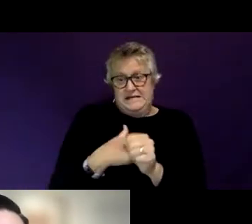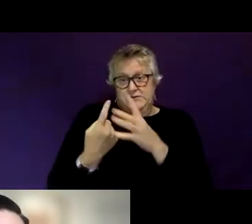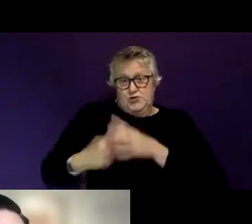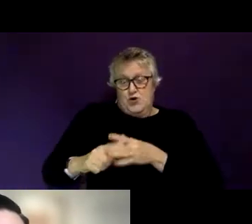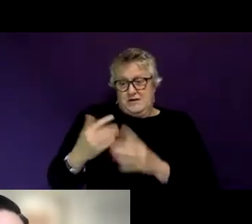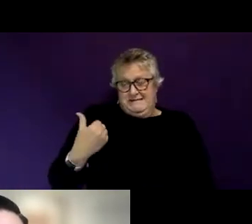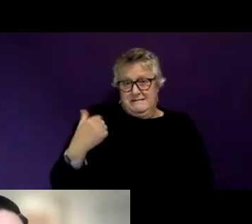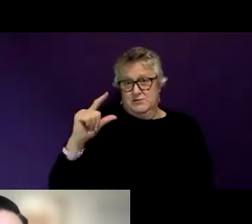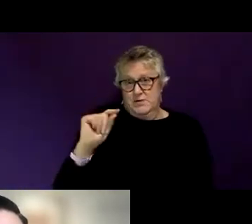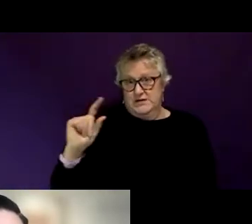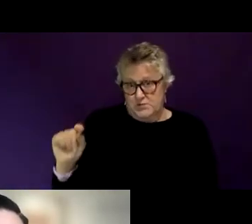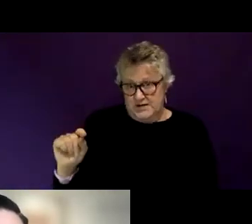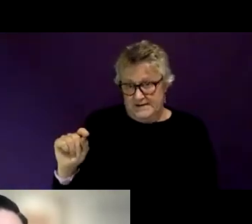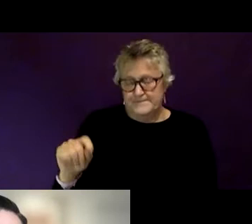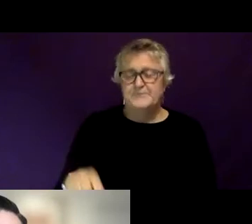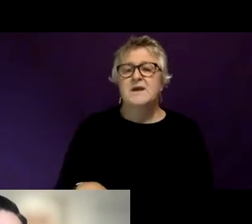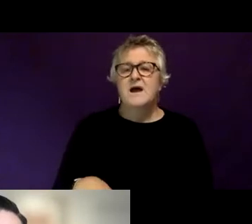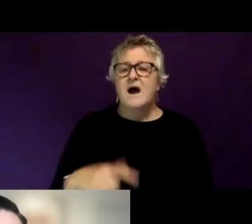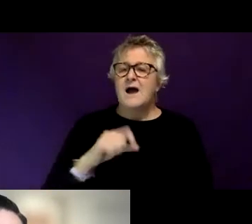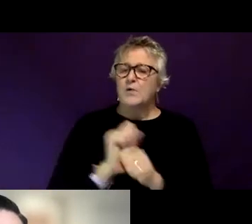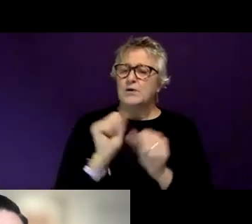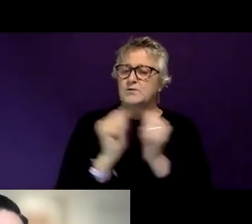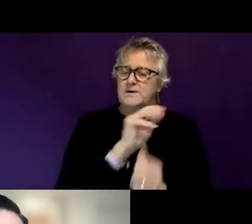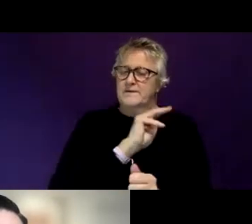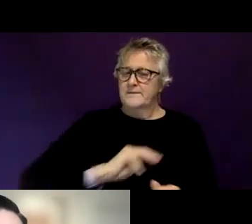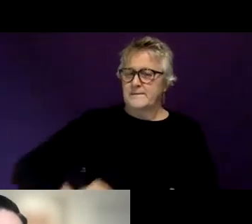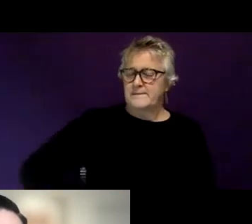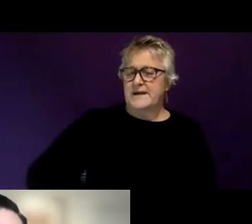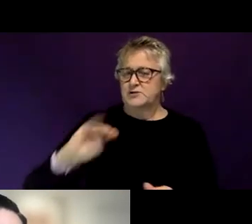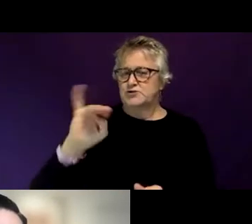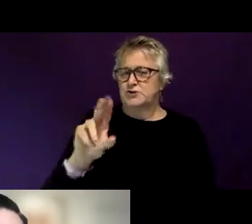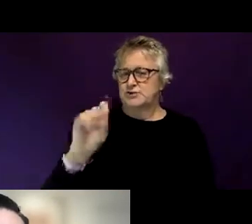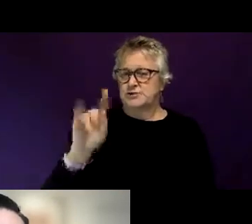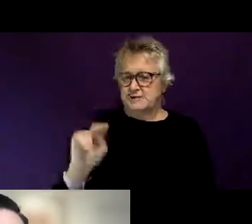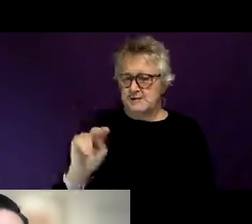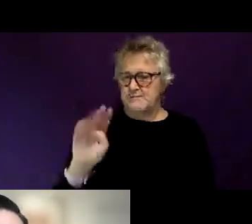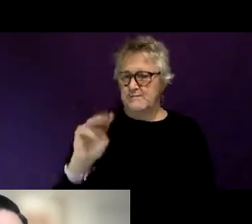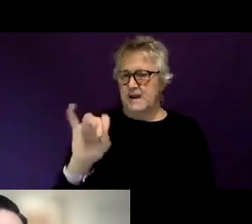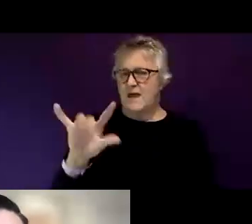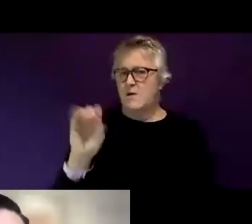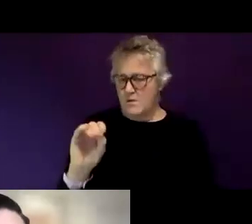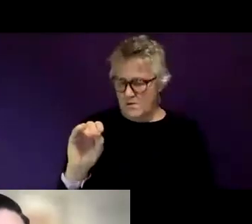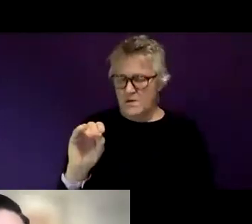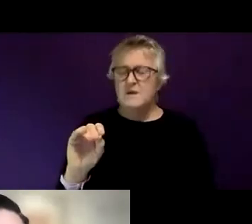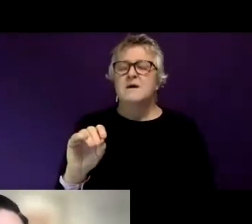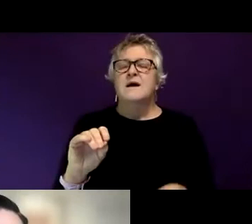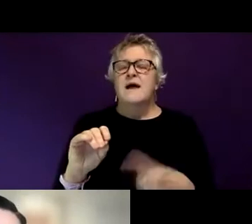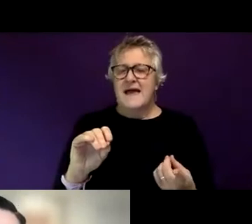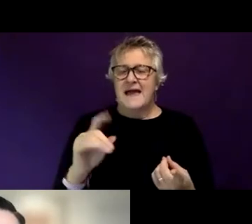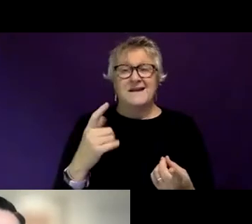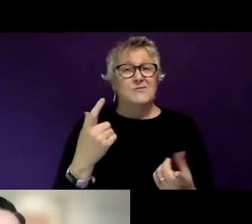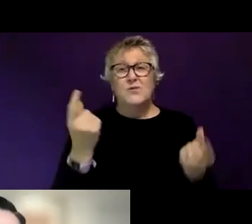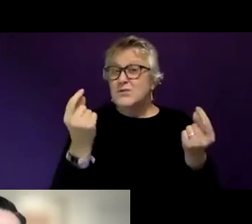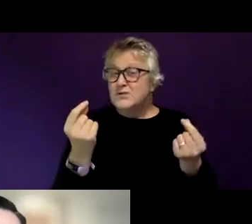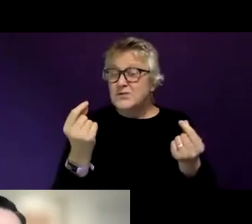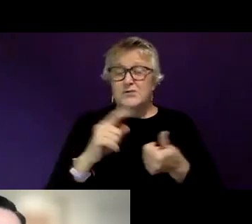California co-chair with Mayor Justin Manalo of Filipinos-American for Biden-Harris. And so we organized phone banks, we